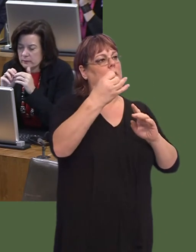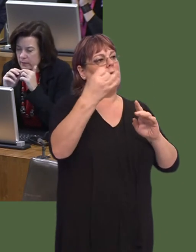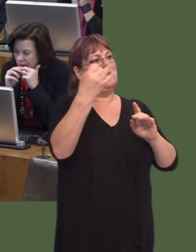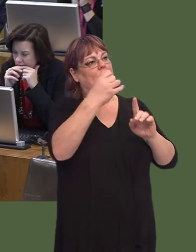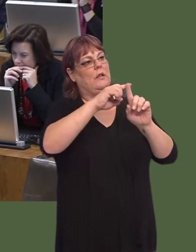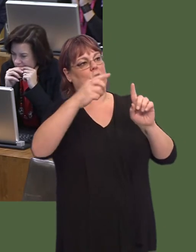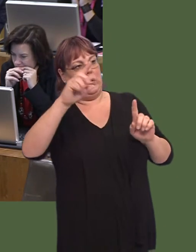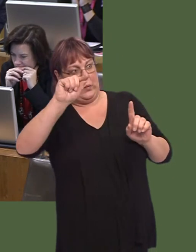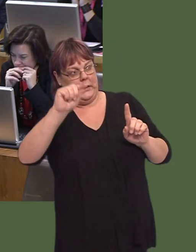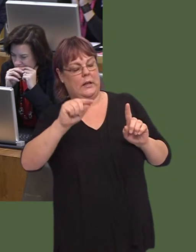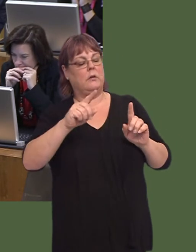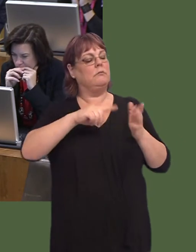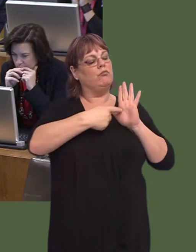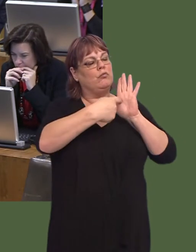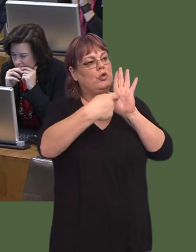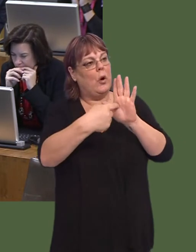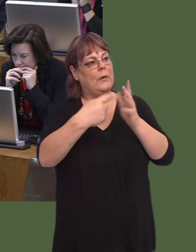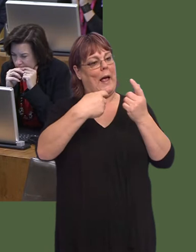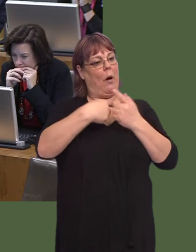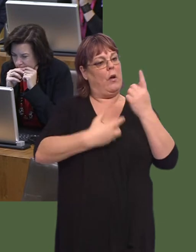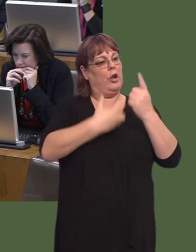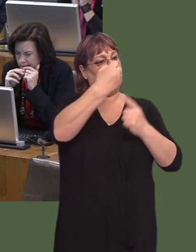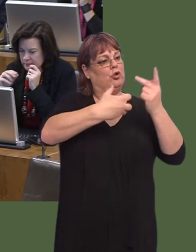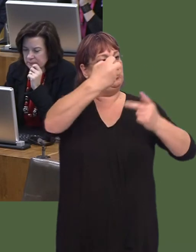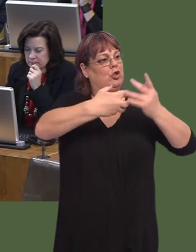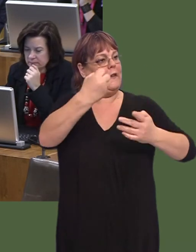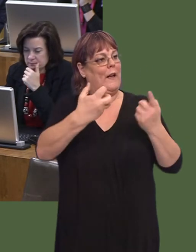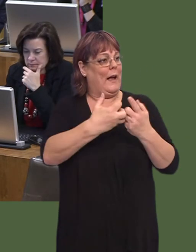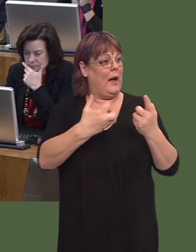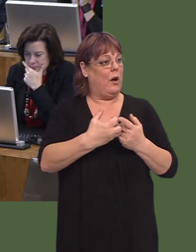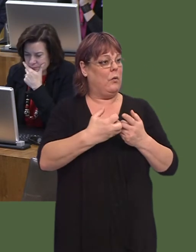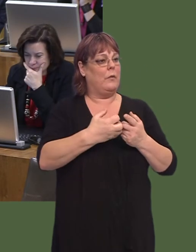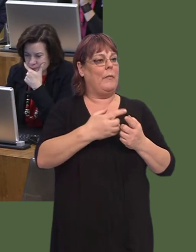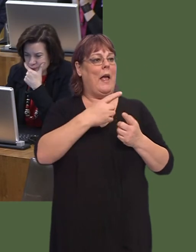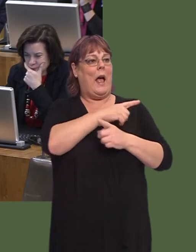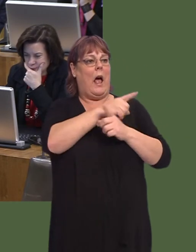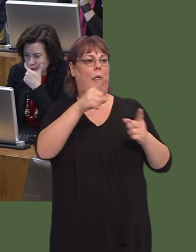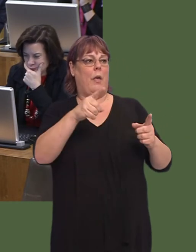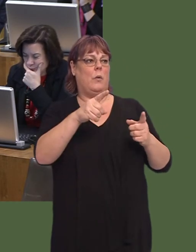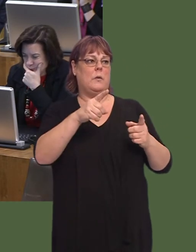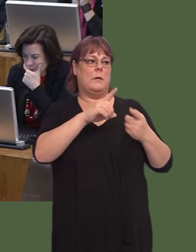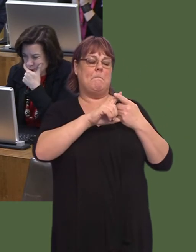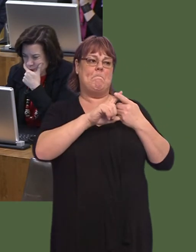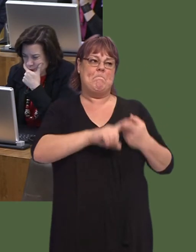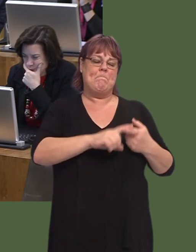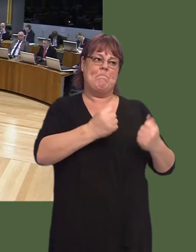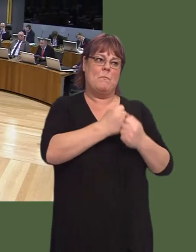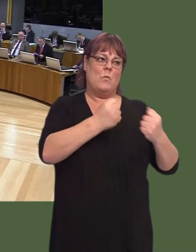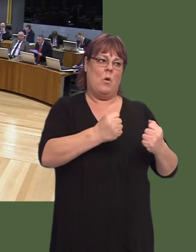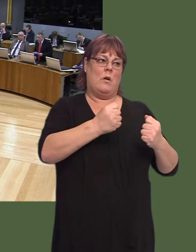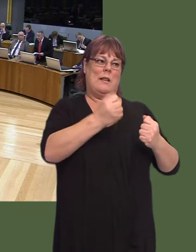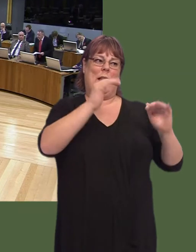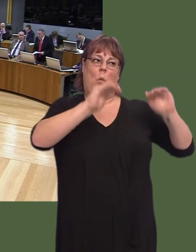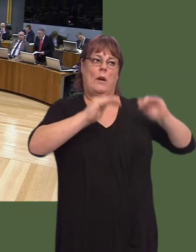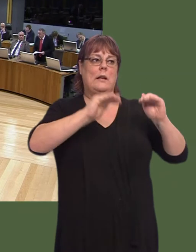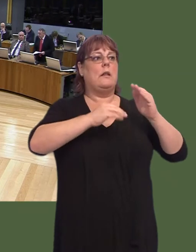out the steps we'll take to achieve our equality objectives, and those objectives focus on tackling the most entrenched inequalities in Wales.